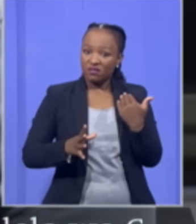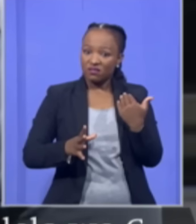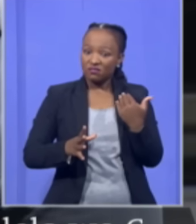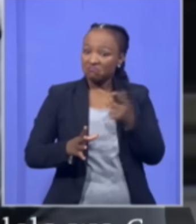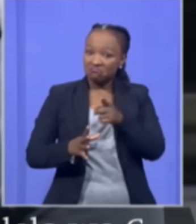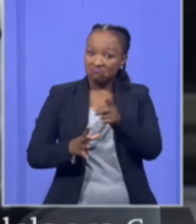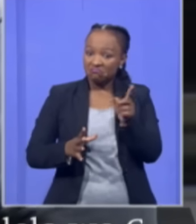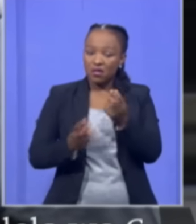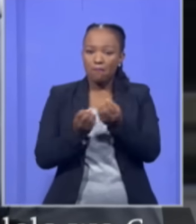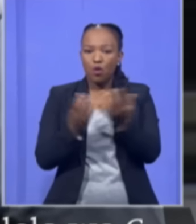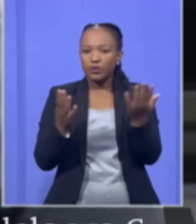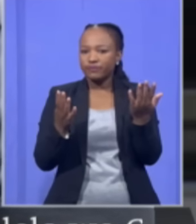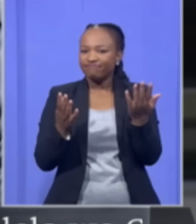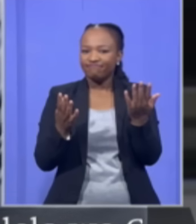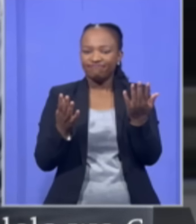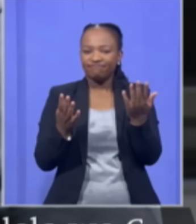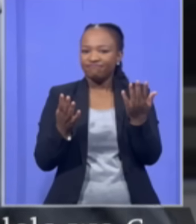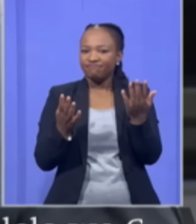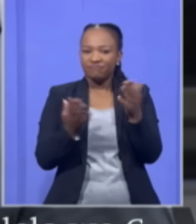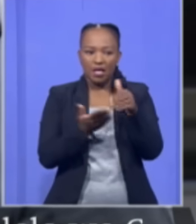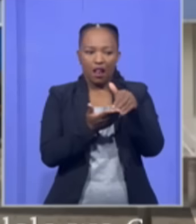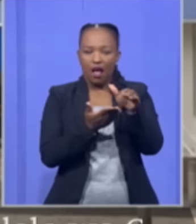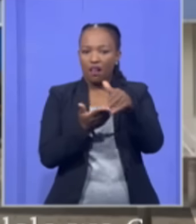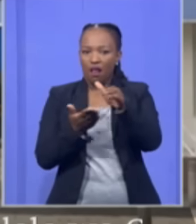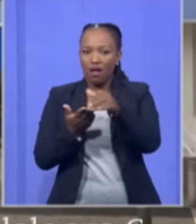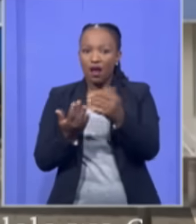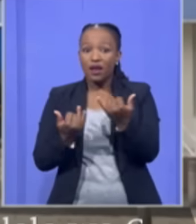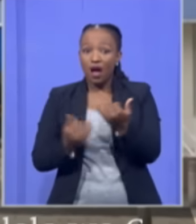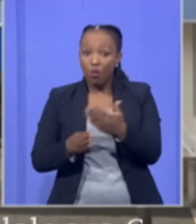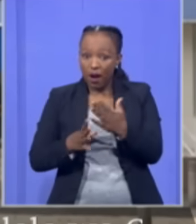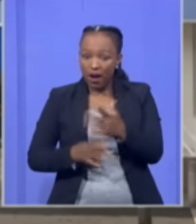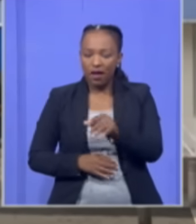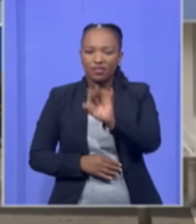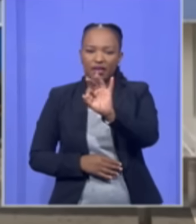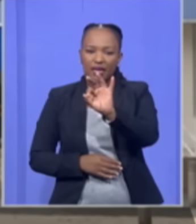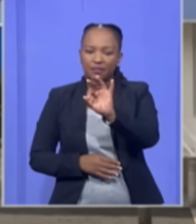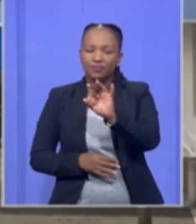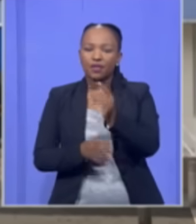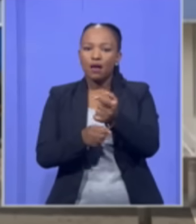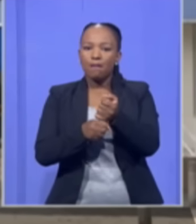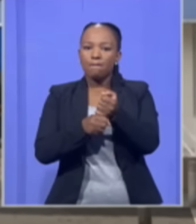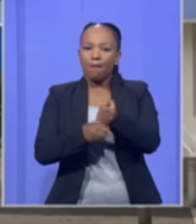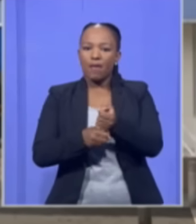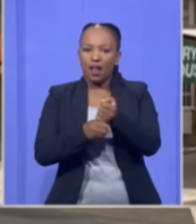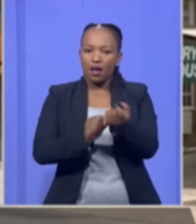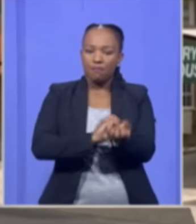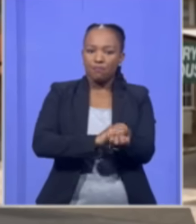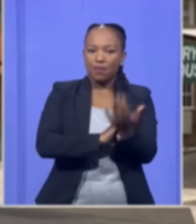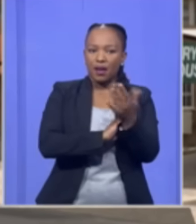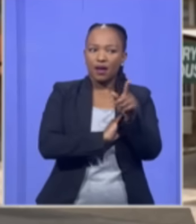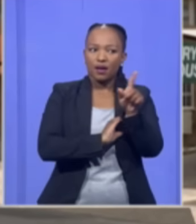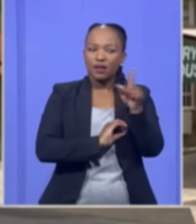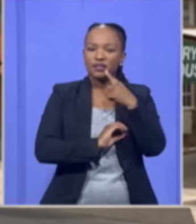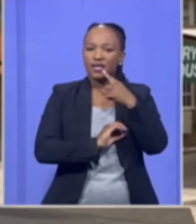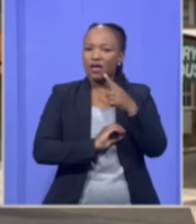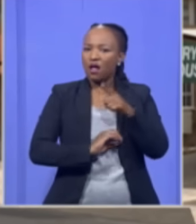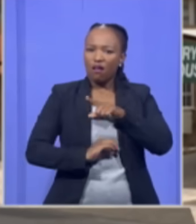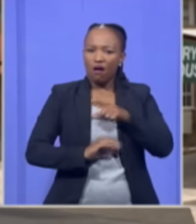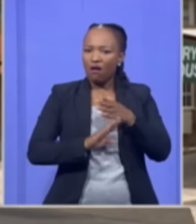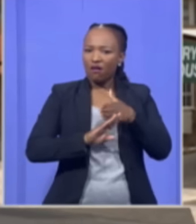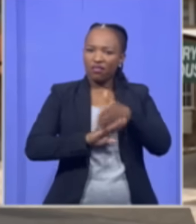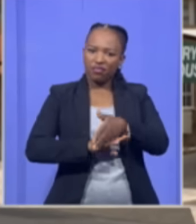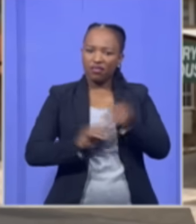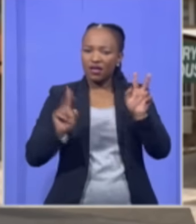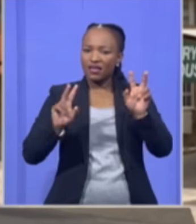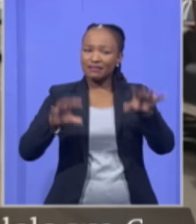Most of them, they have been retrenched. I'm left now with 3 workers. Kambombela teng baahi ba re e se le nako jwale ba ntse ba timelwa motlakase ka